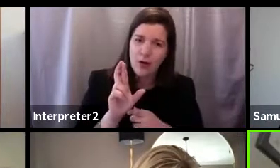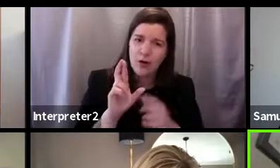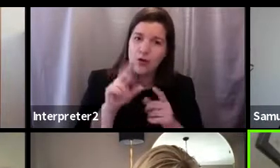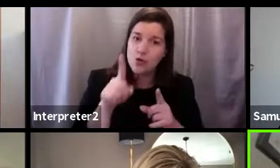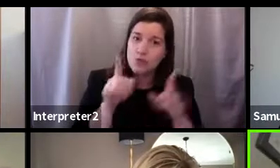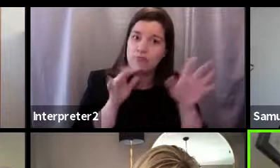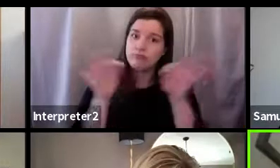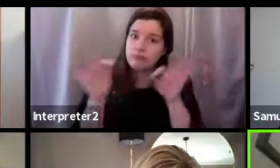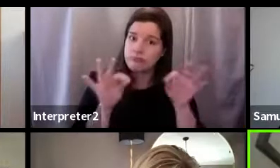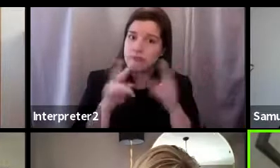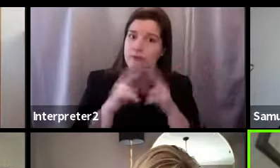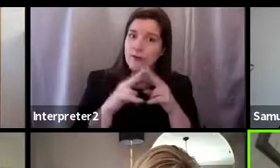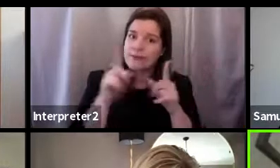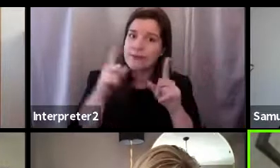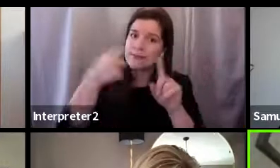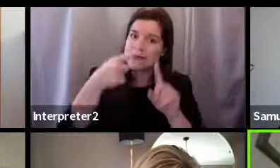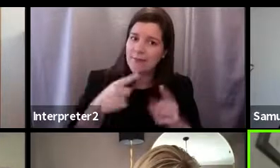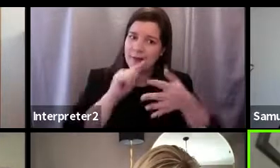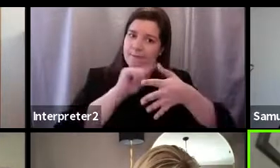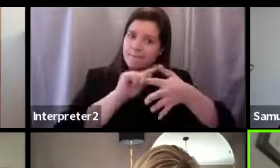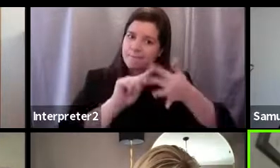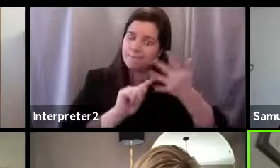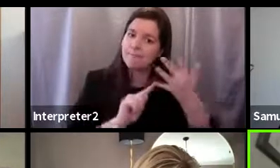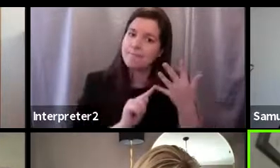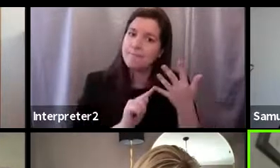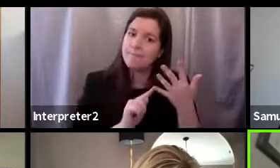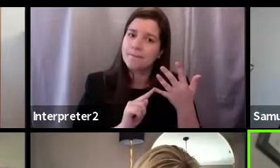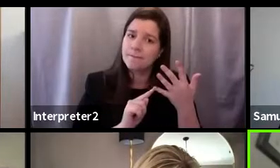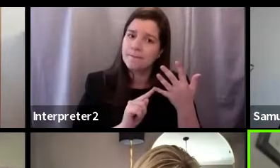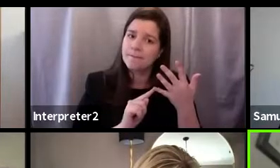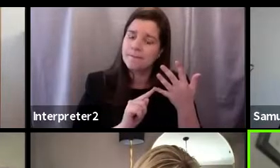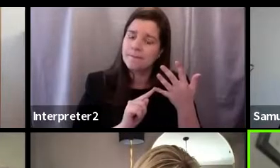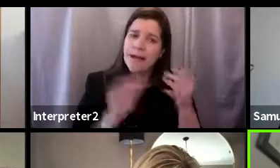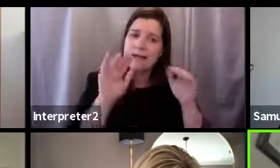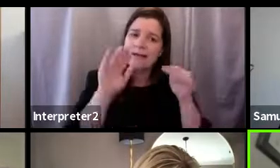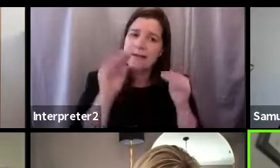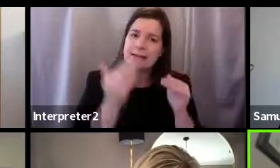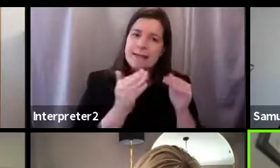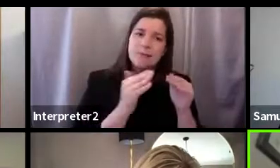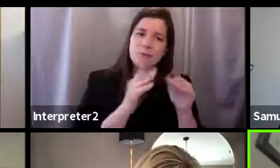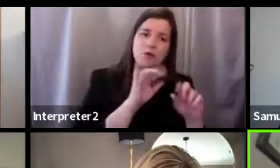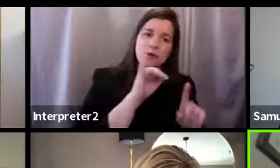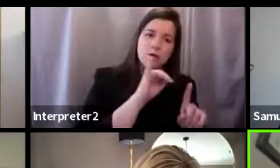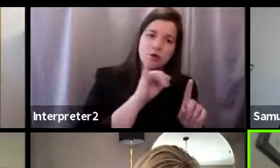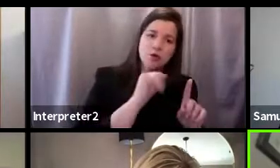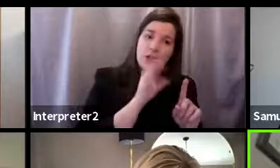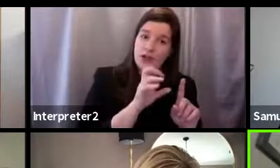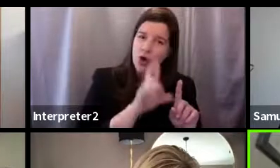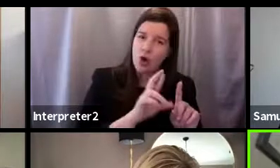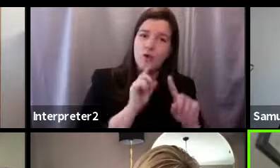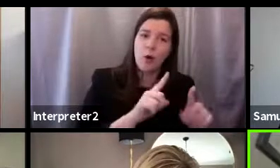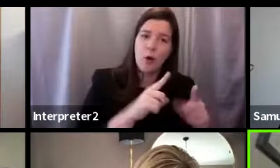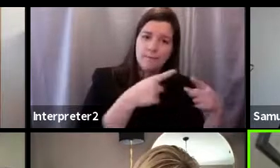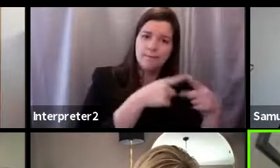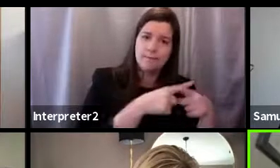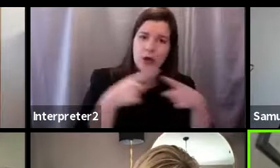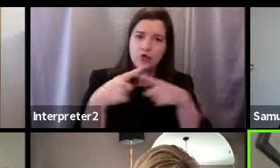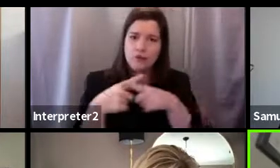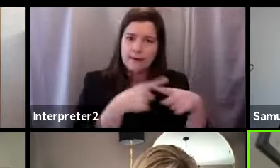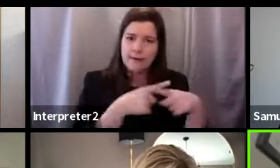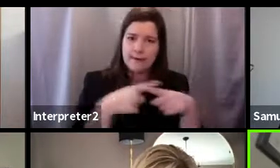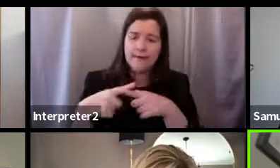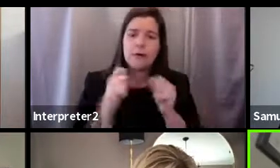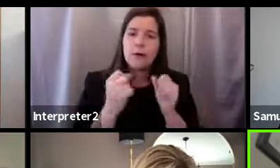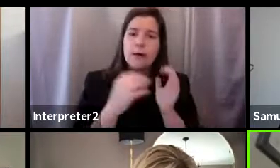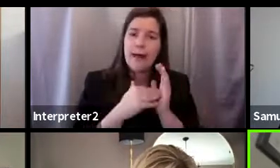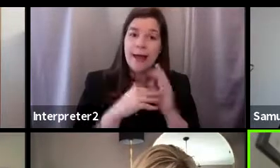specific things that you could do. And one of them included regulations that would protect and serve the